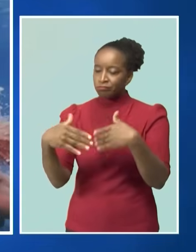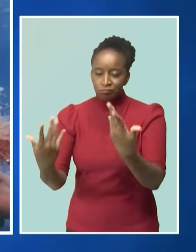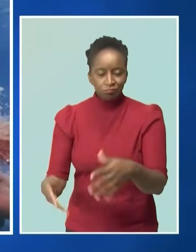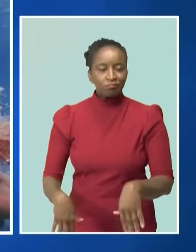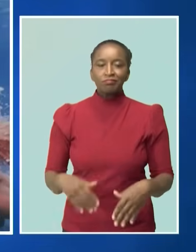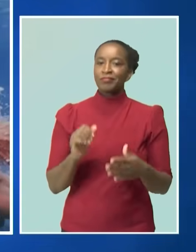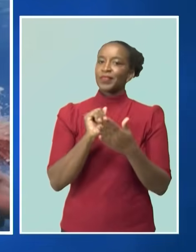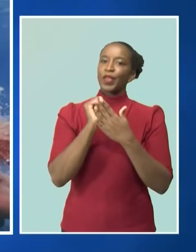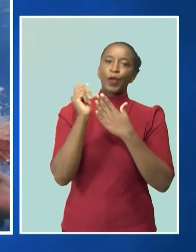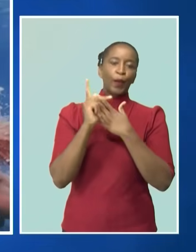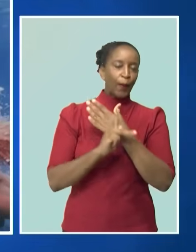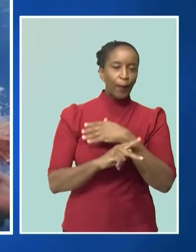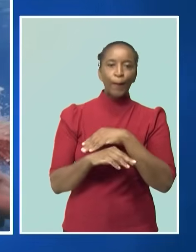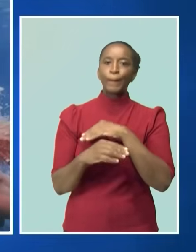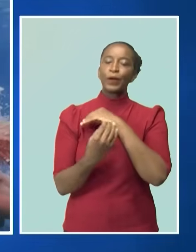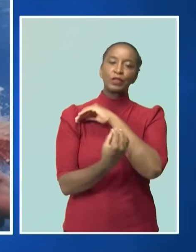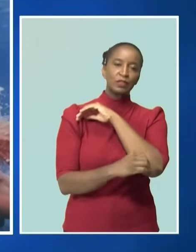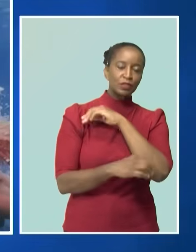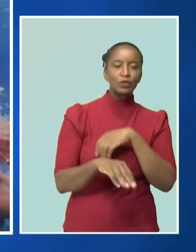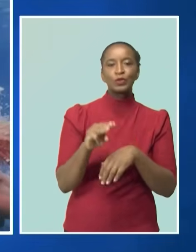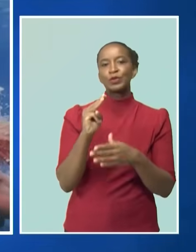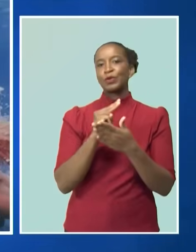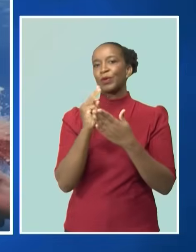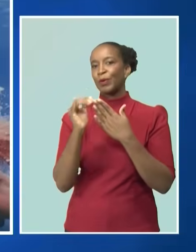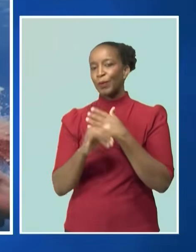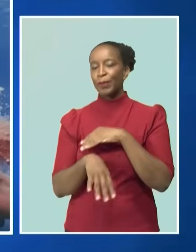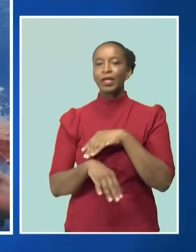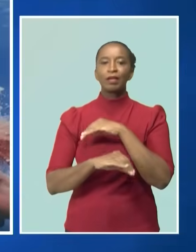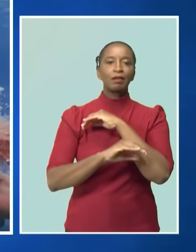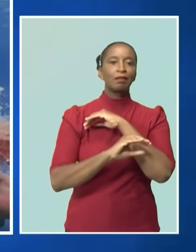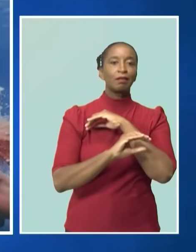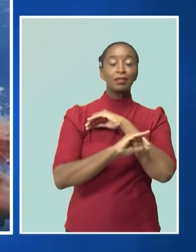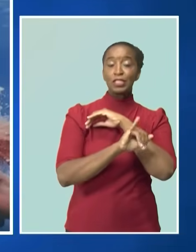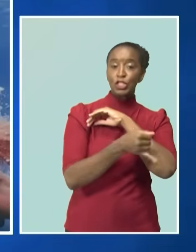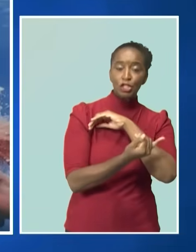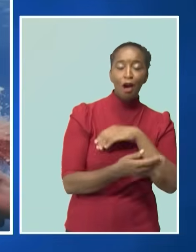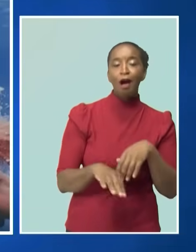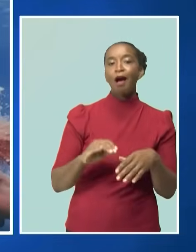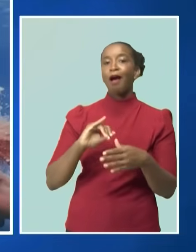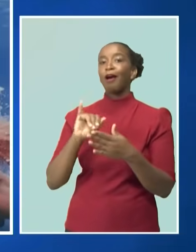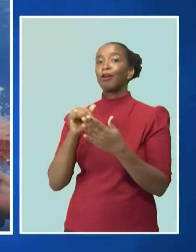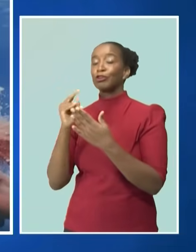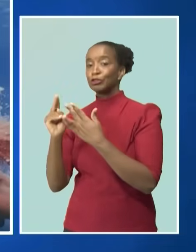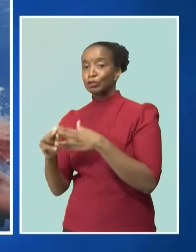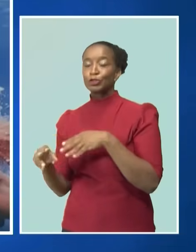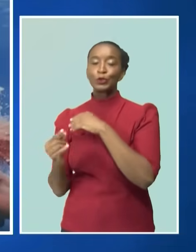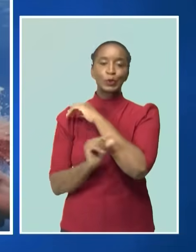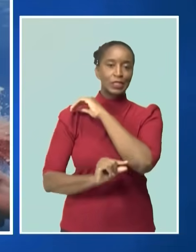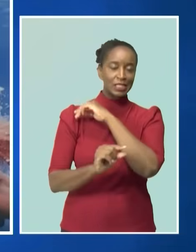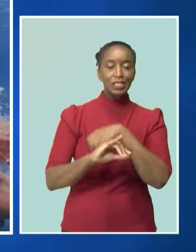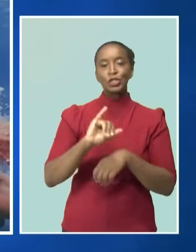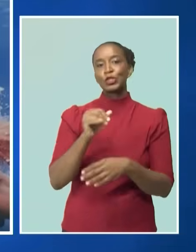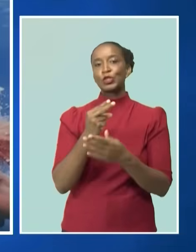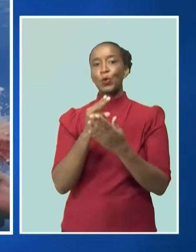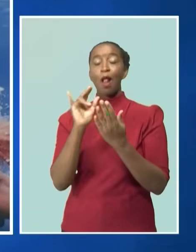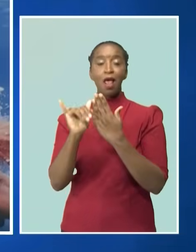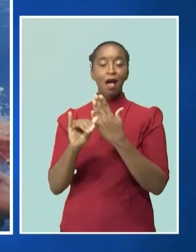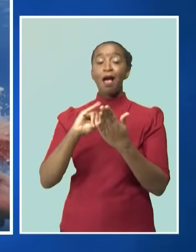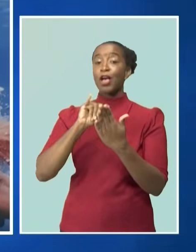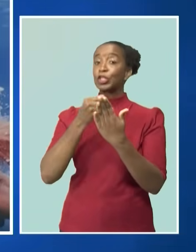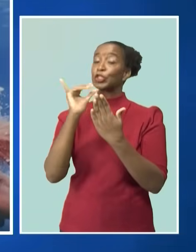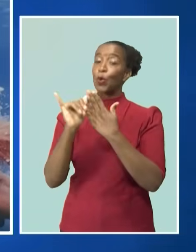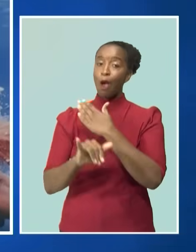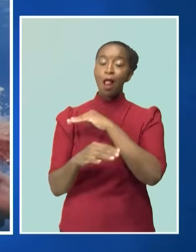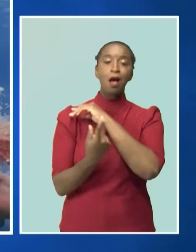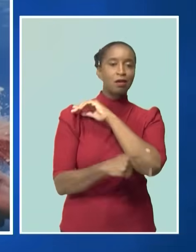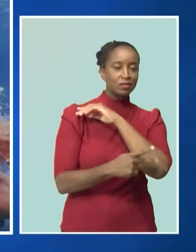Joseph, May is St. John, June is St. George, July is St. Philip, August